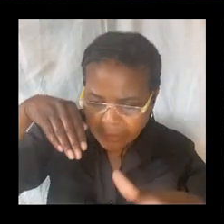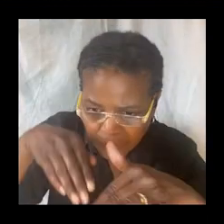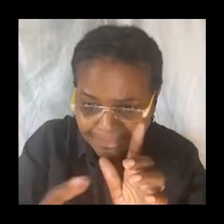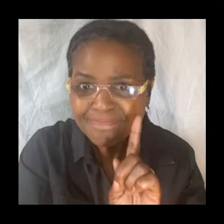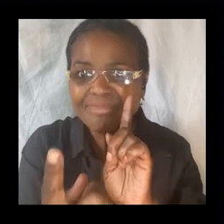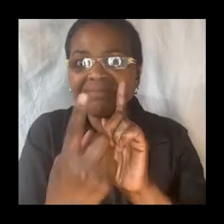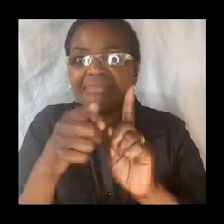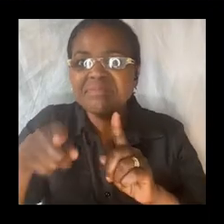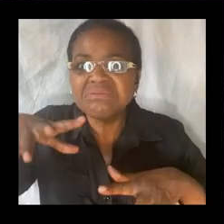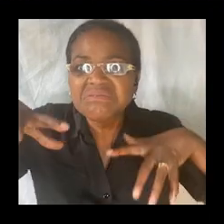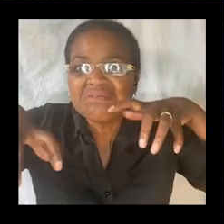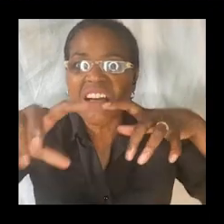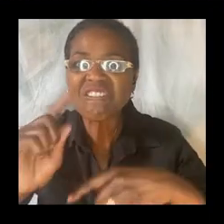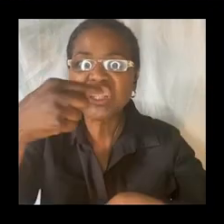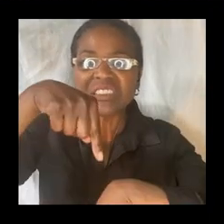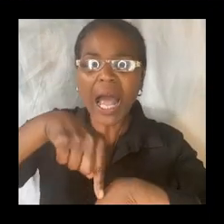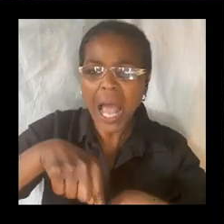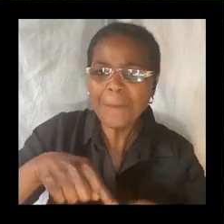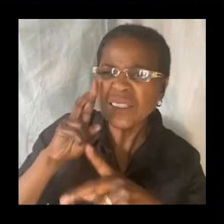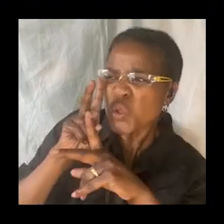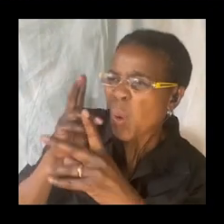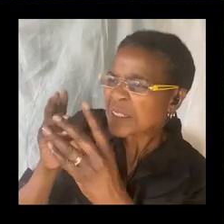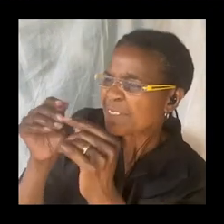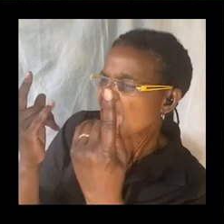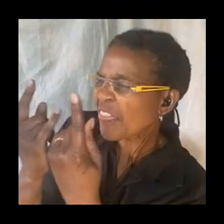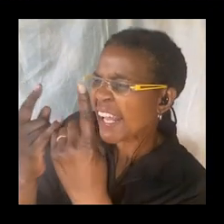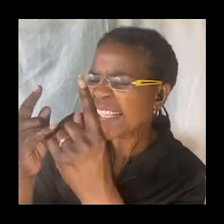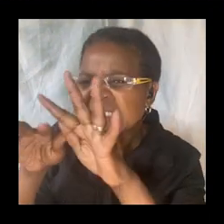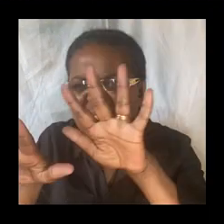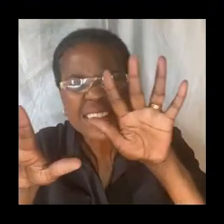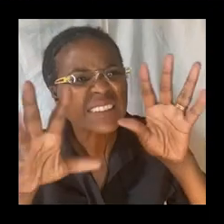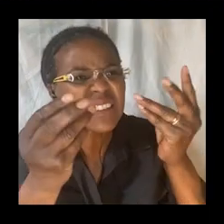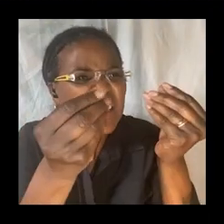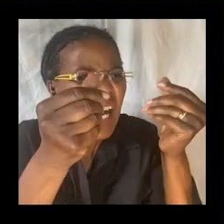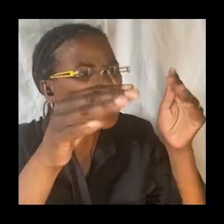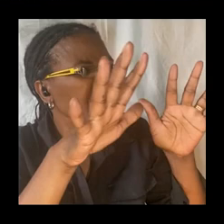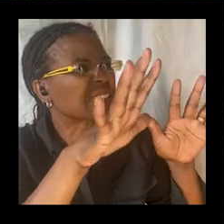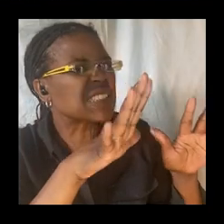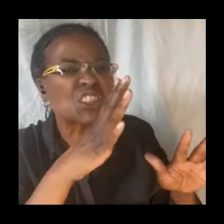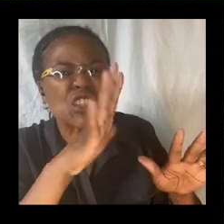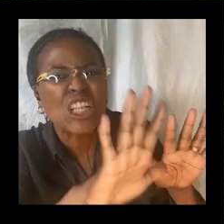all this darkness, passes all these things, these kind of very physical objects and, you know,